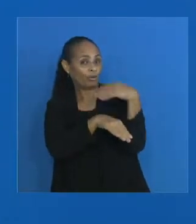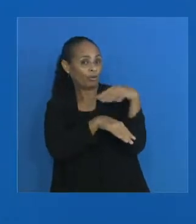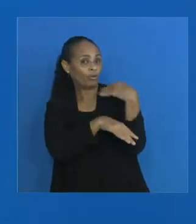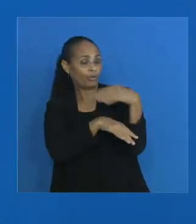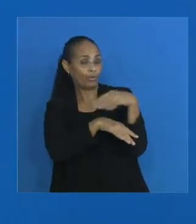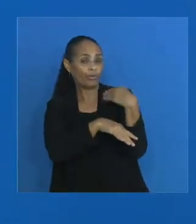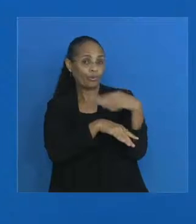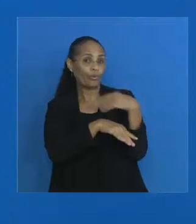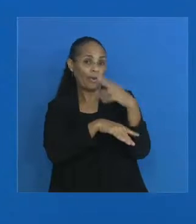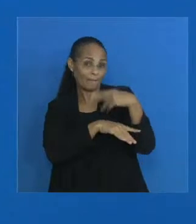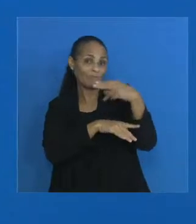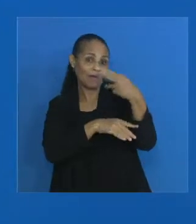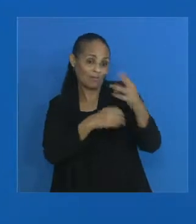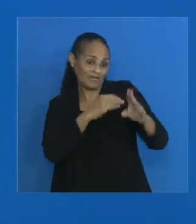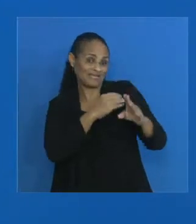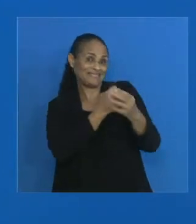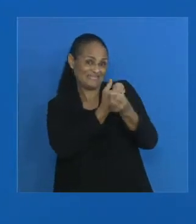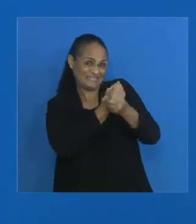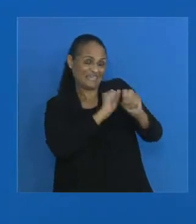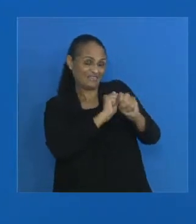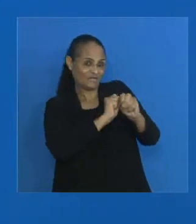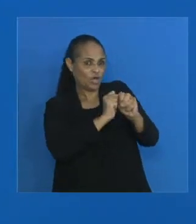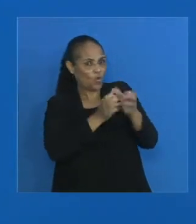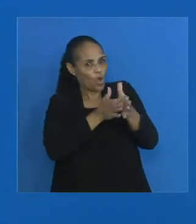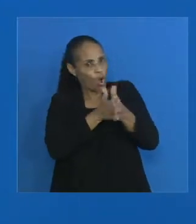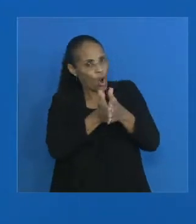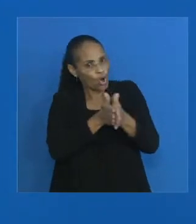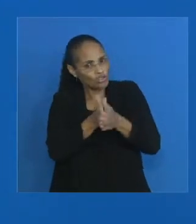public safety reasons, we are urging people